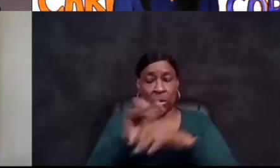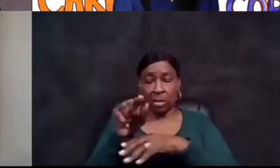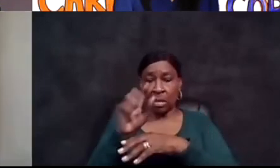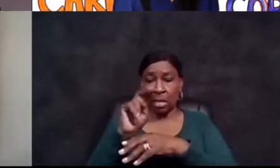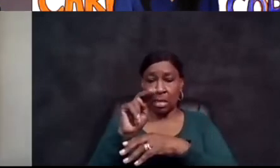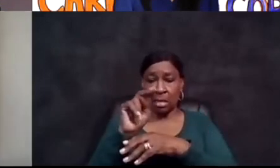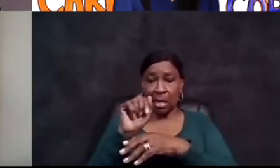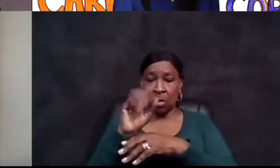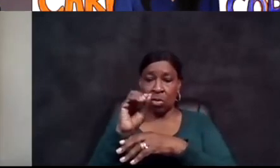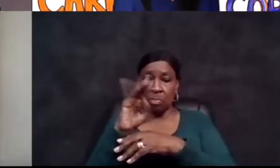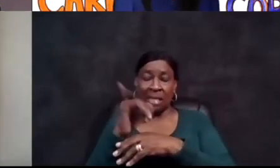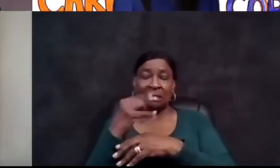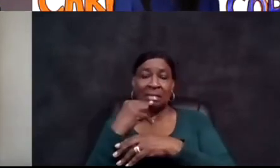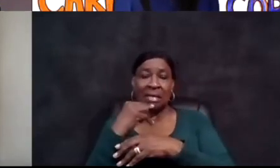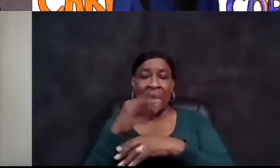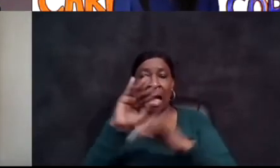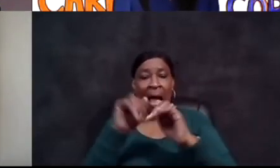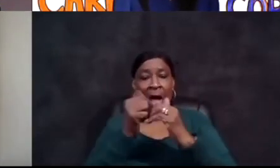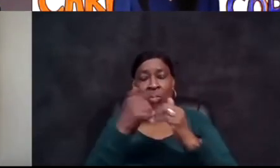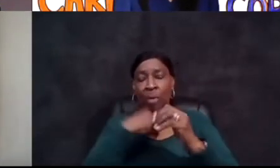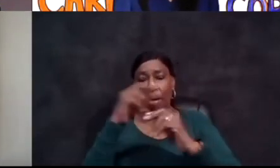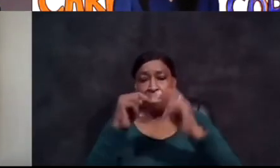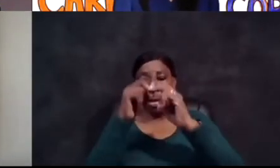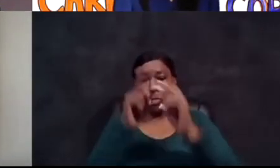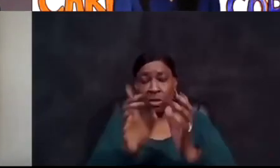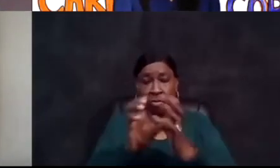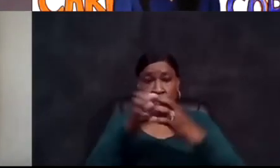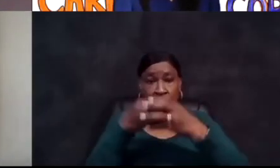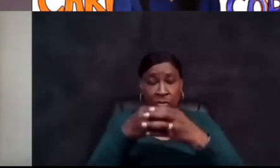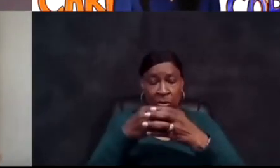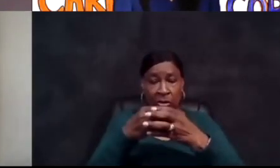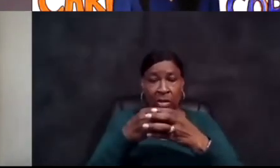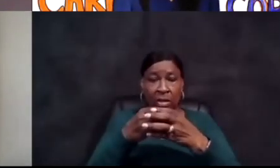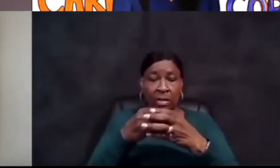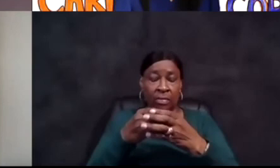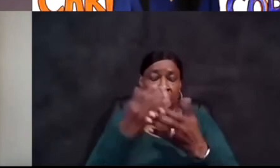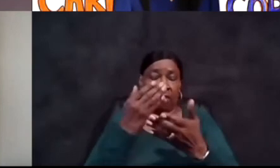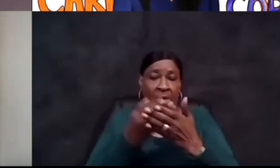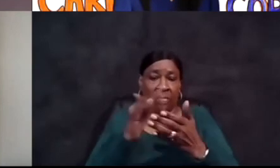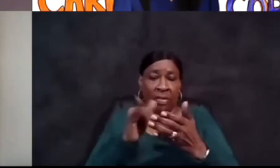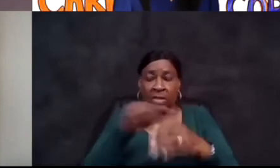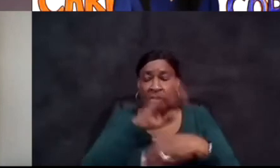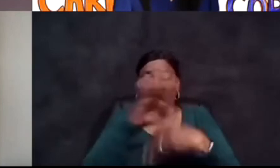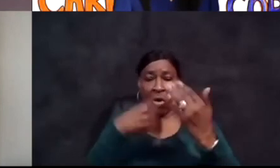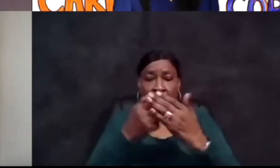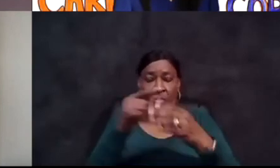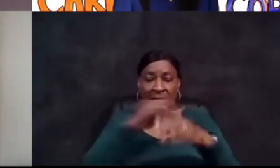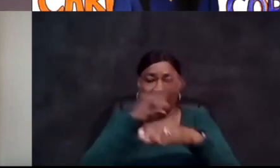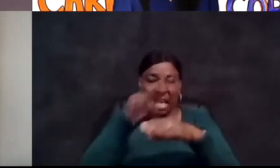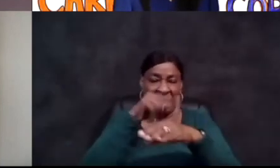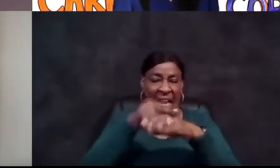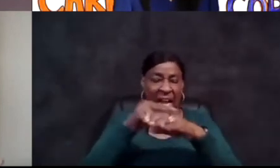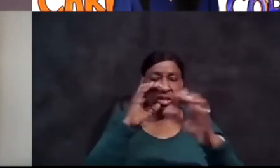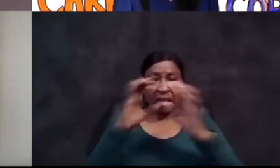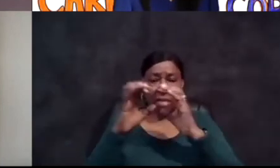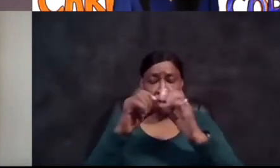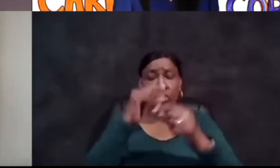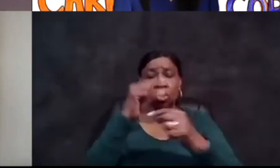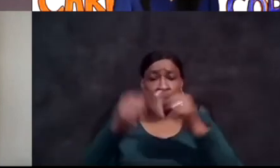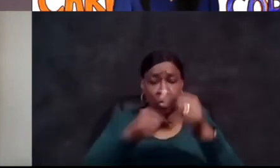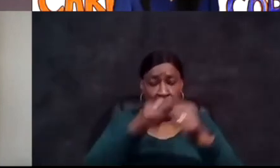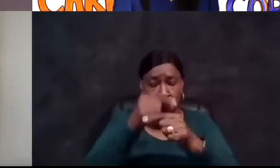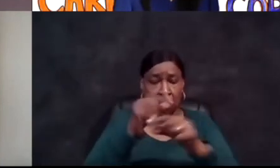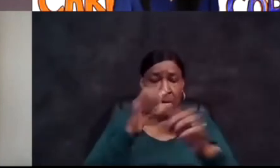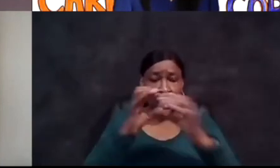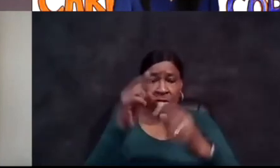thing about how do we build these solidarities. I was thinking of, you know, the fact that there are all these national conversations, global conversations